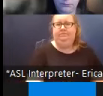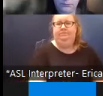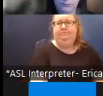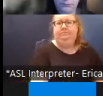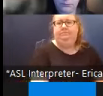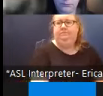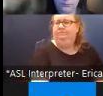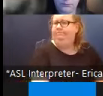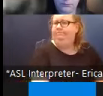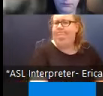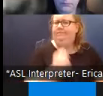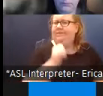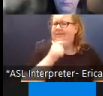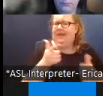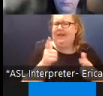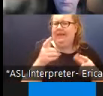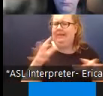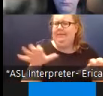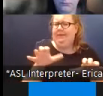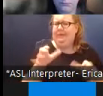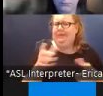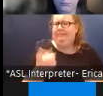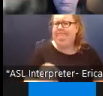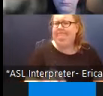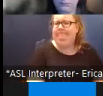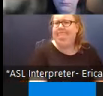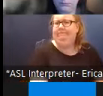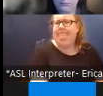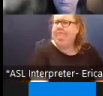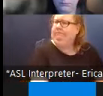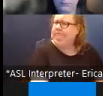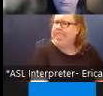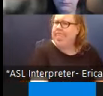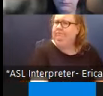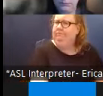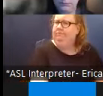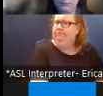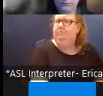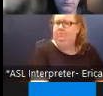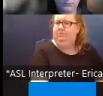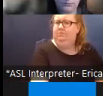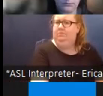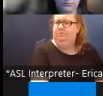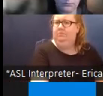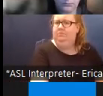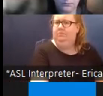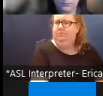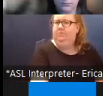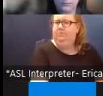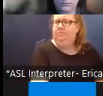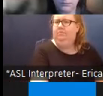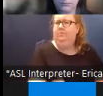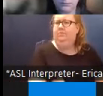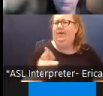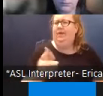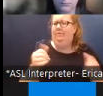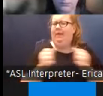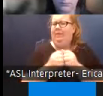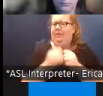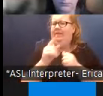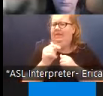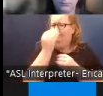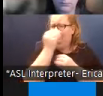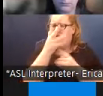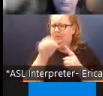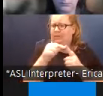It is not letting me do it. Oh no. Okay, I'll play with it and let you know when I'm ready. Okay,